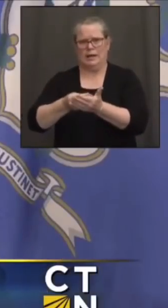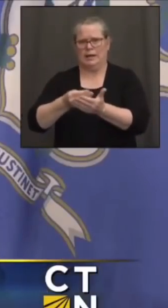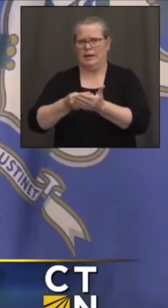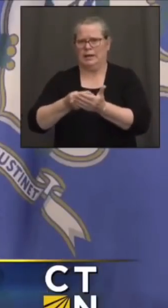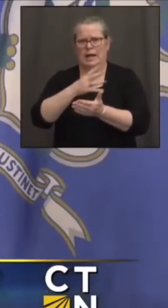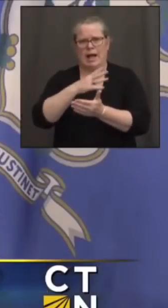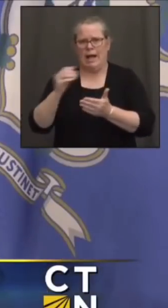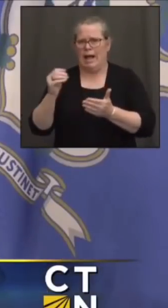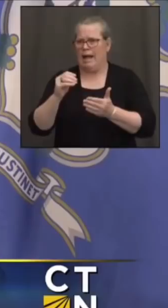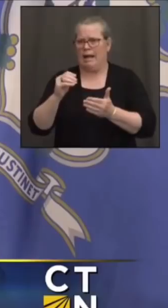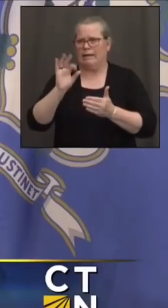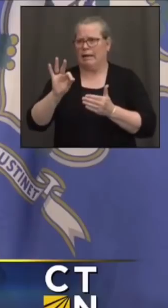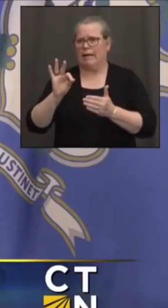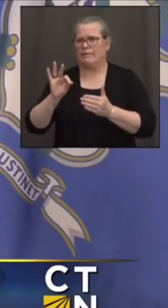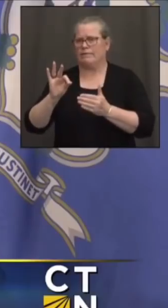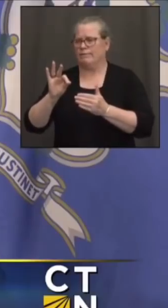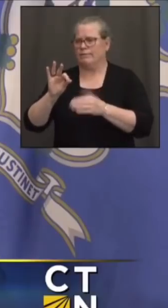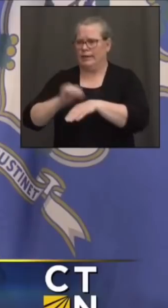insurance providers.